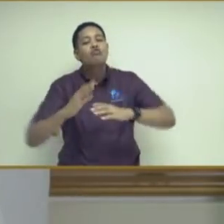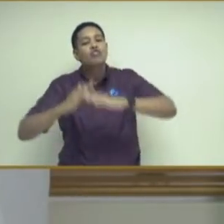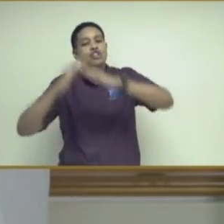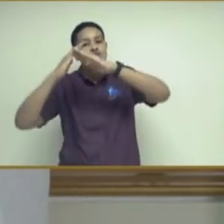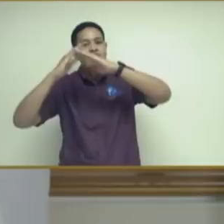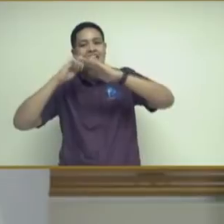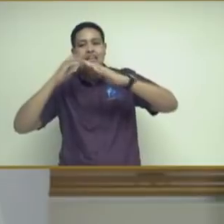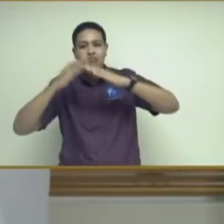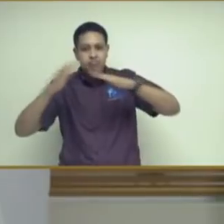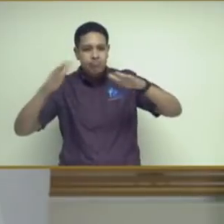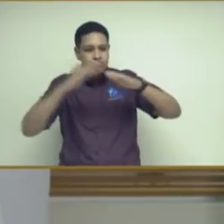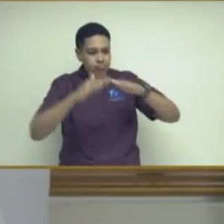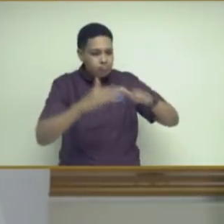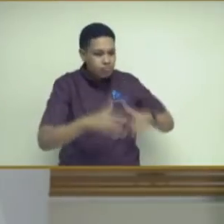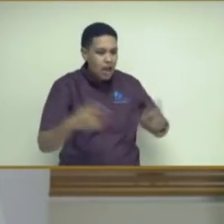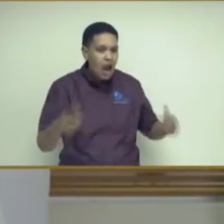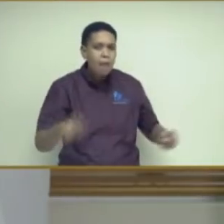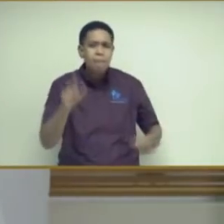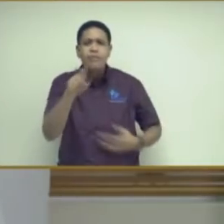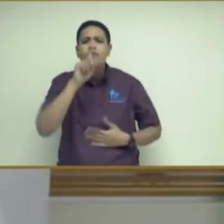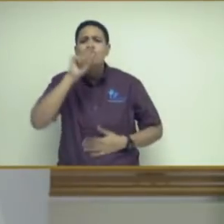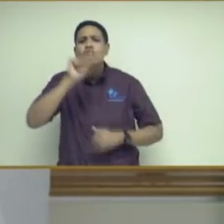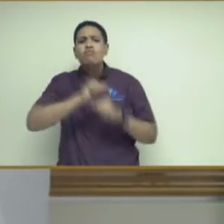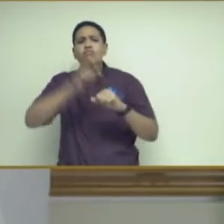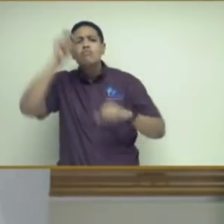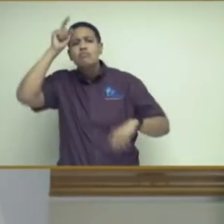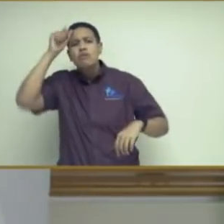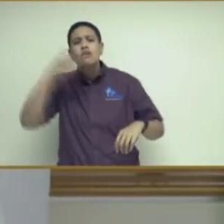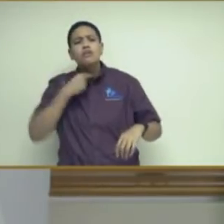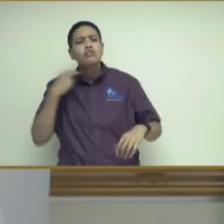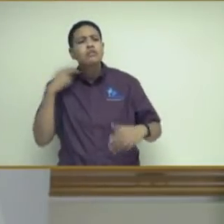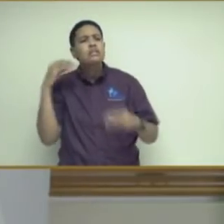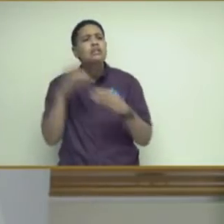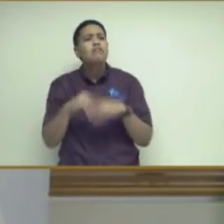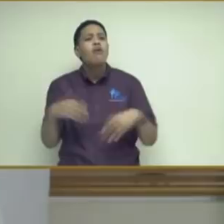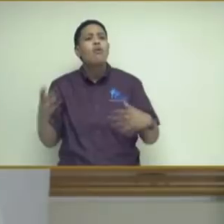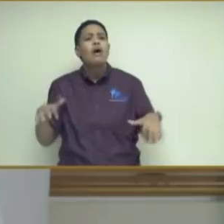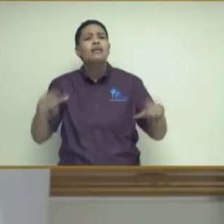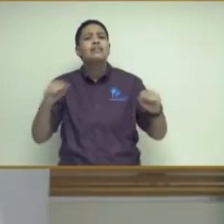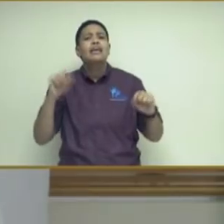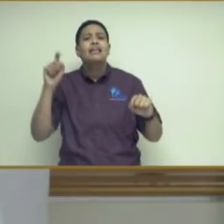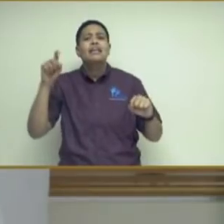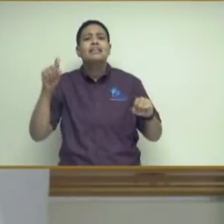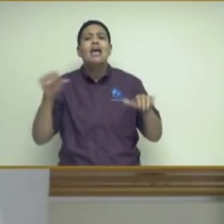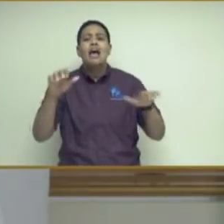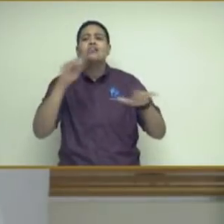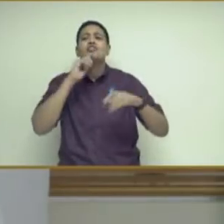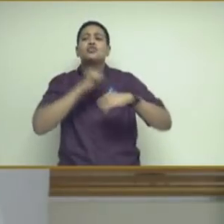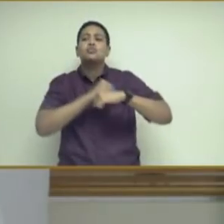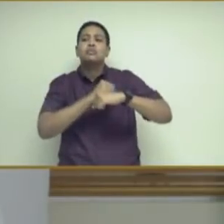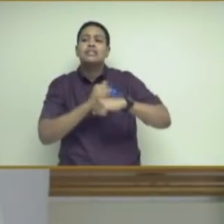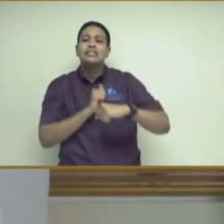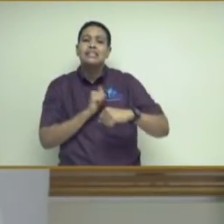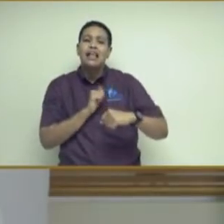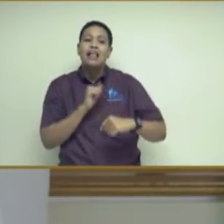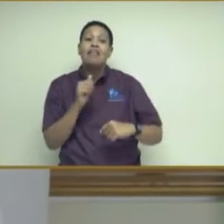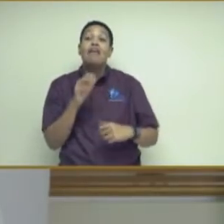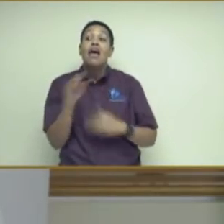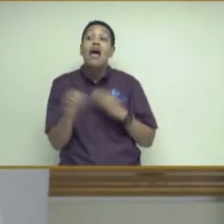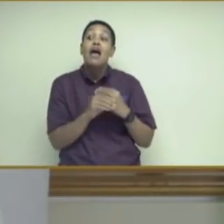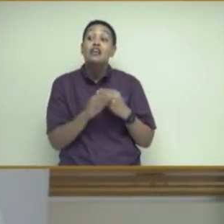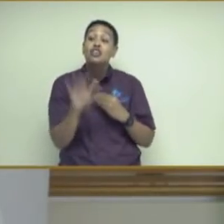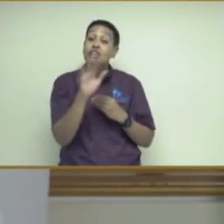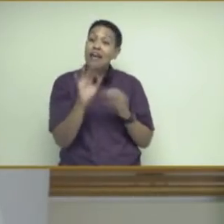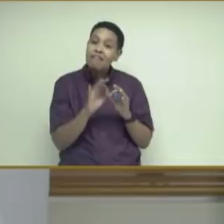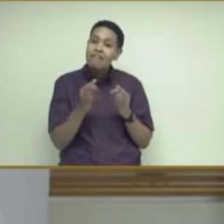restrictions being lifted. They have to understand the associated risks and take the necessary action to protect themselves and by extension their